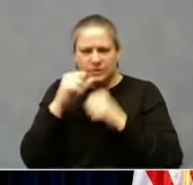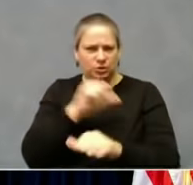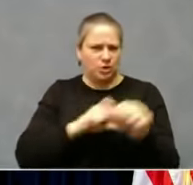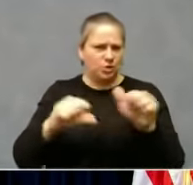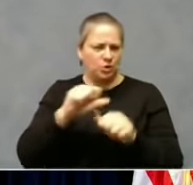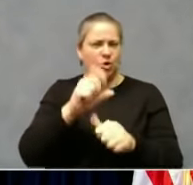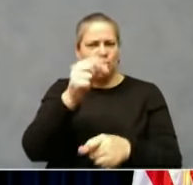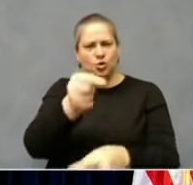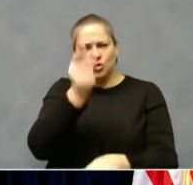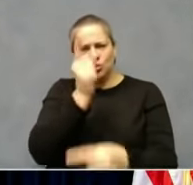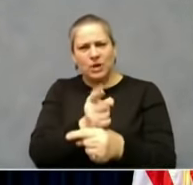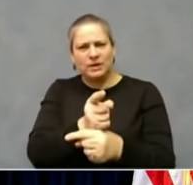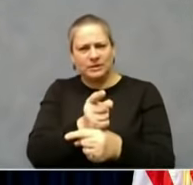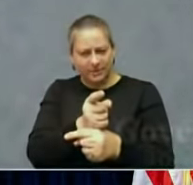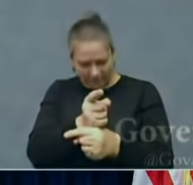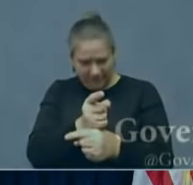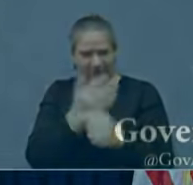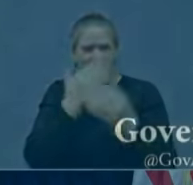Thank you.